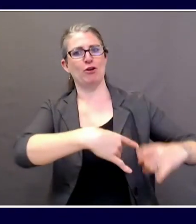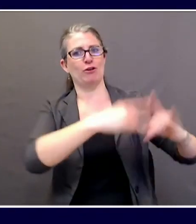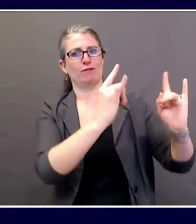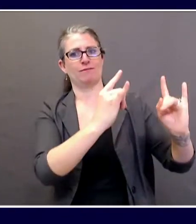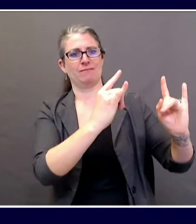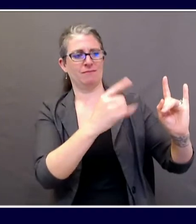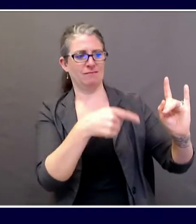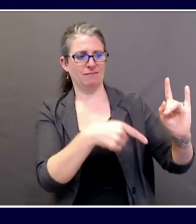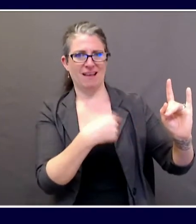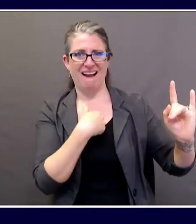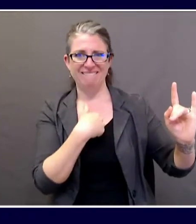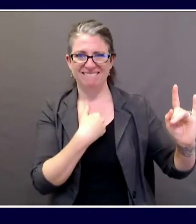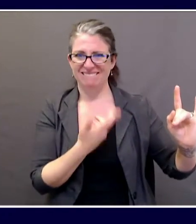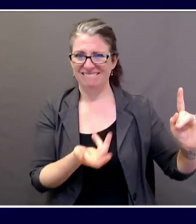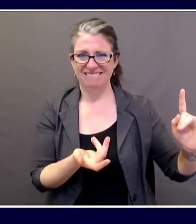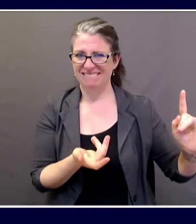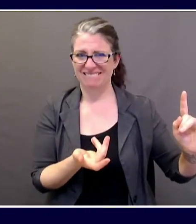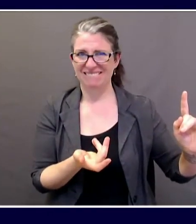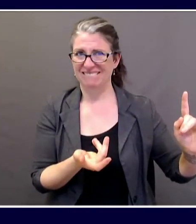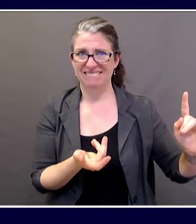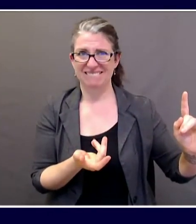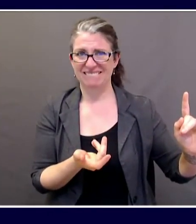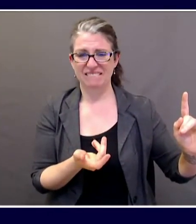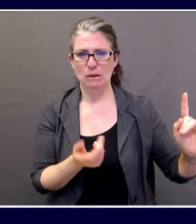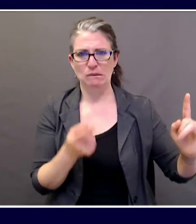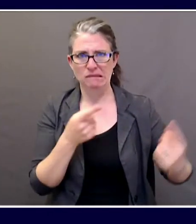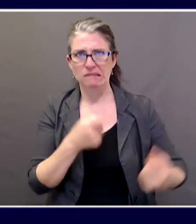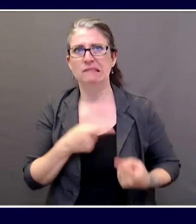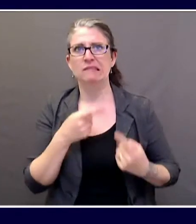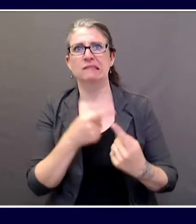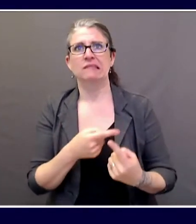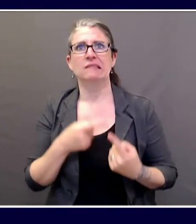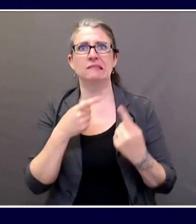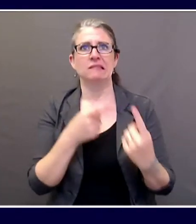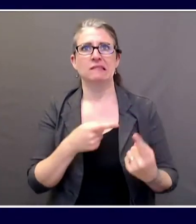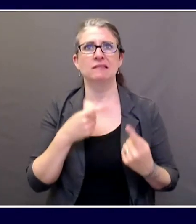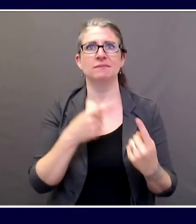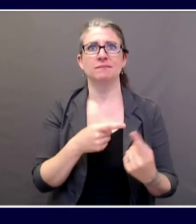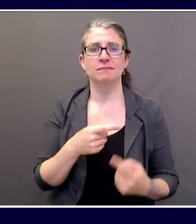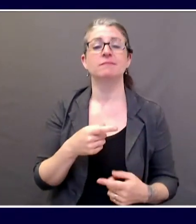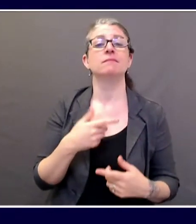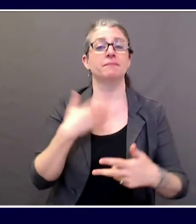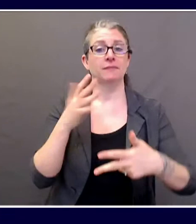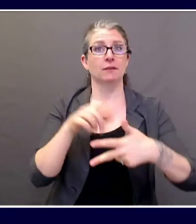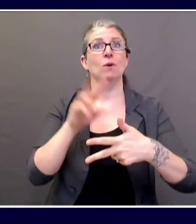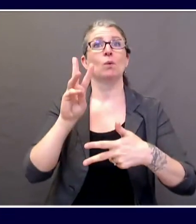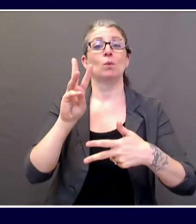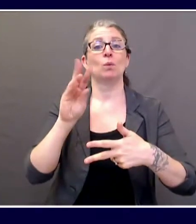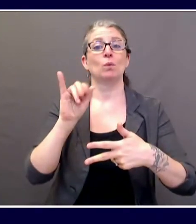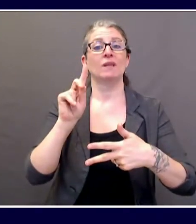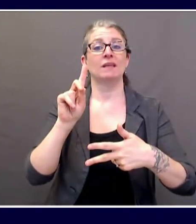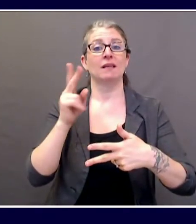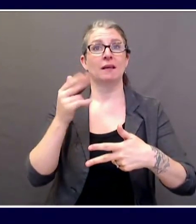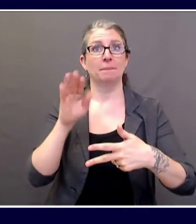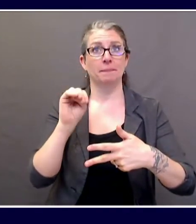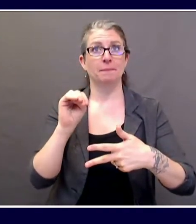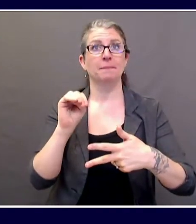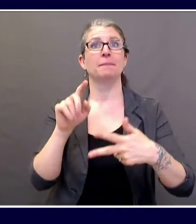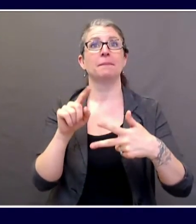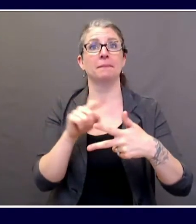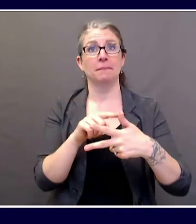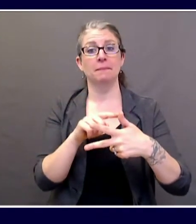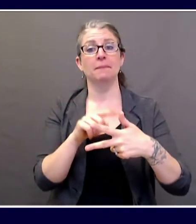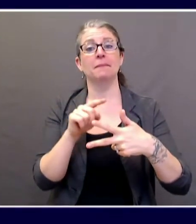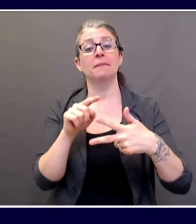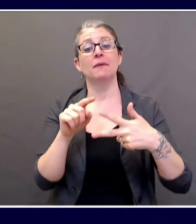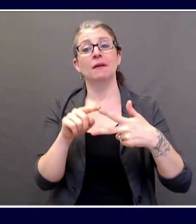Although we've charted out where we think the unit is going to go, there are still some possibilities. We haven't really identified an